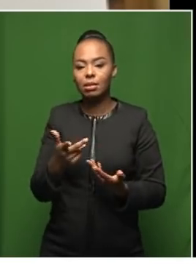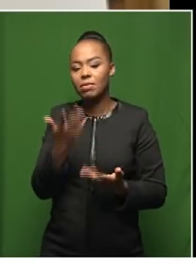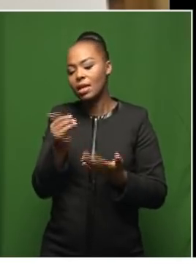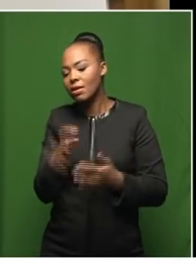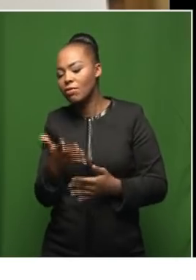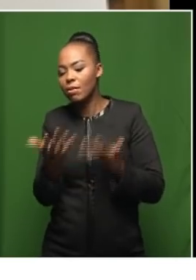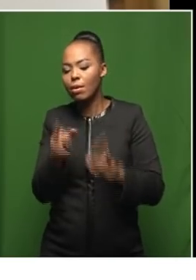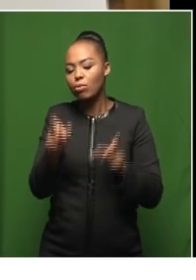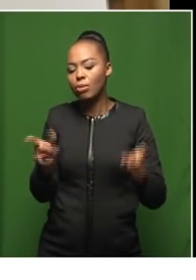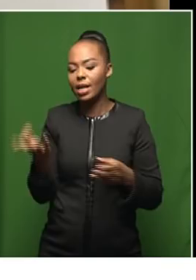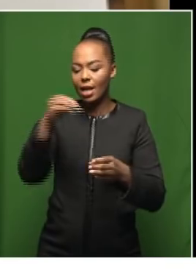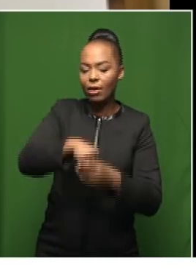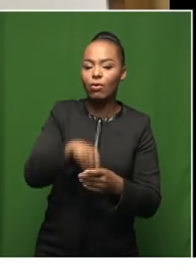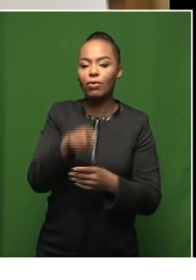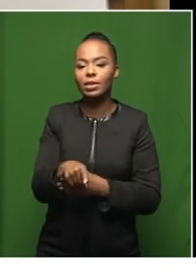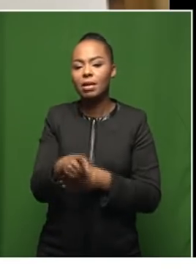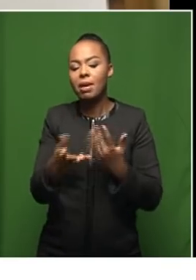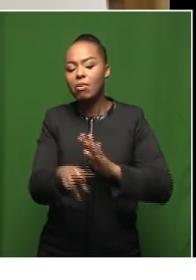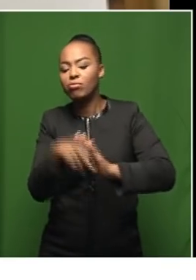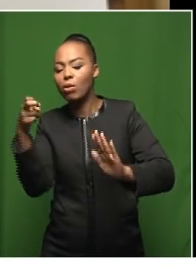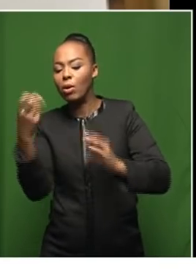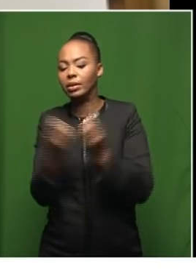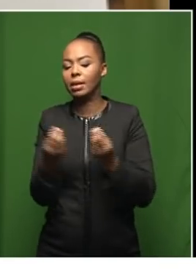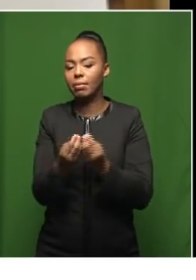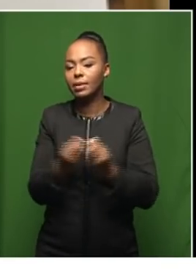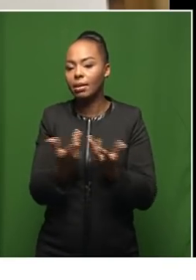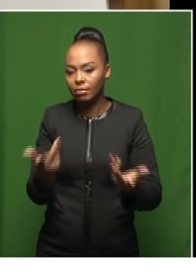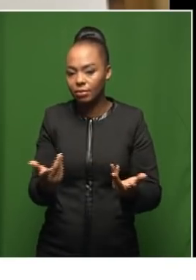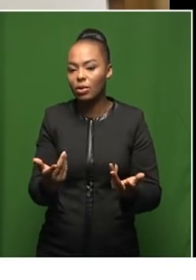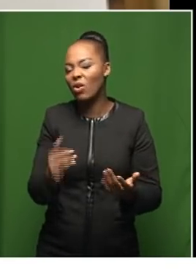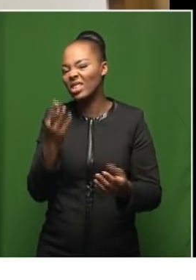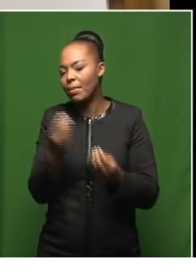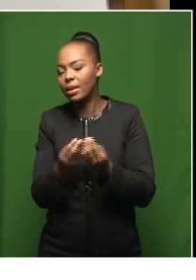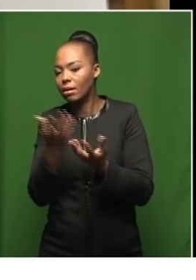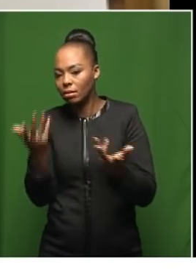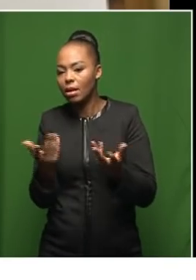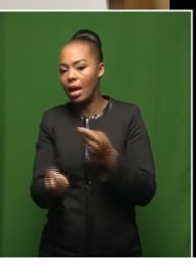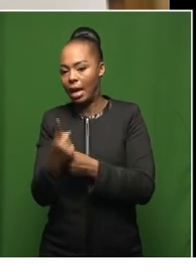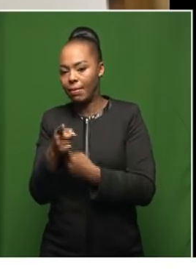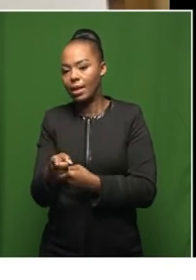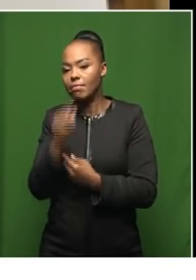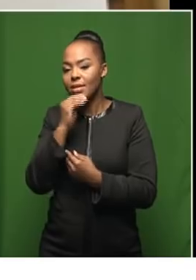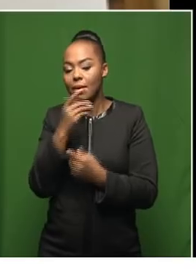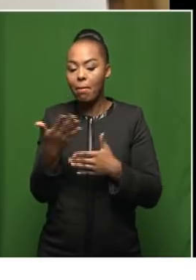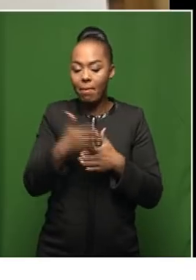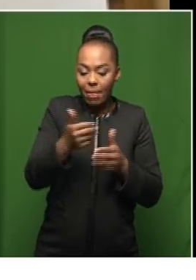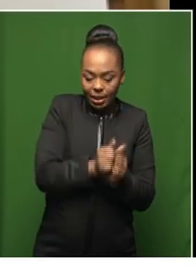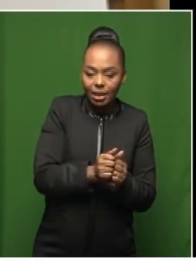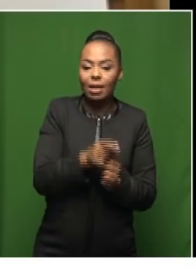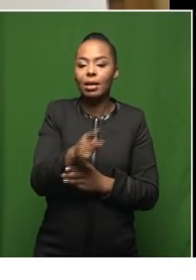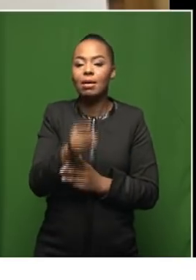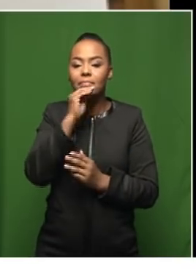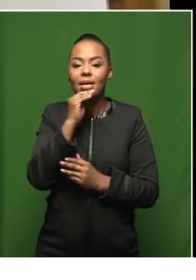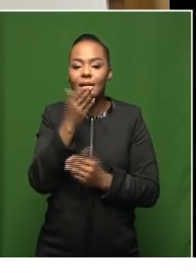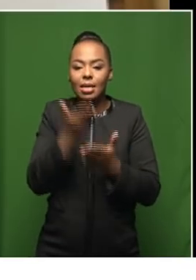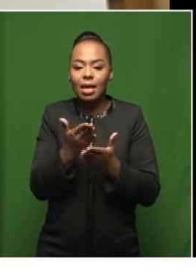are involved in the theft of the stock and any kind of irregularity. But this partnership is going to help us to ensure that